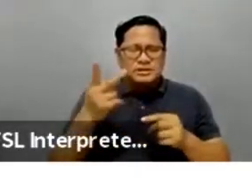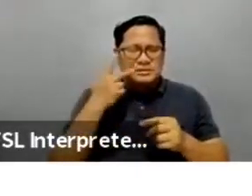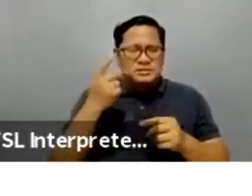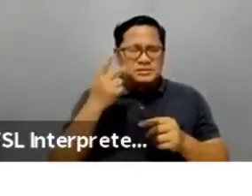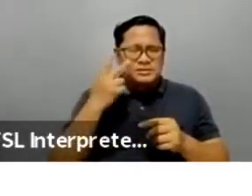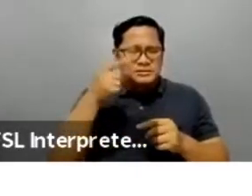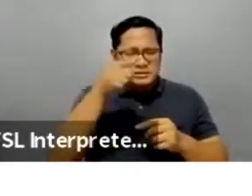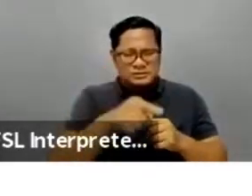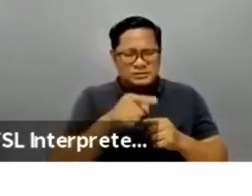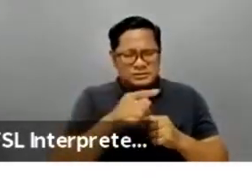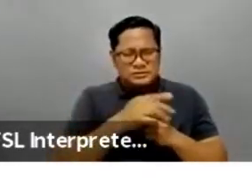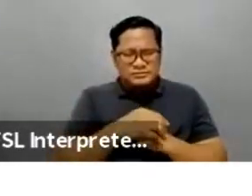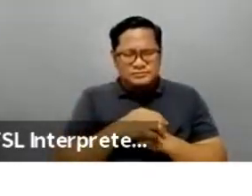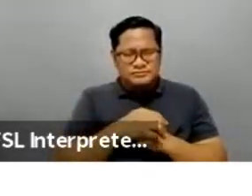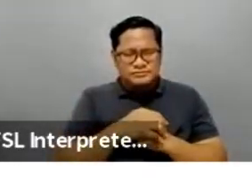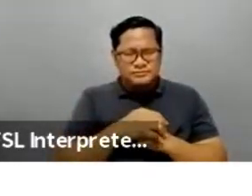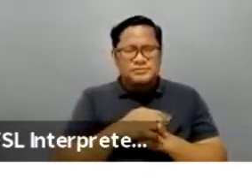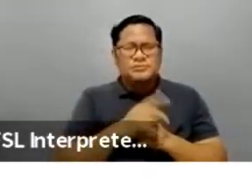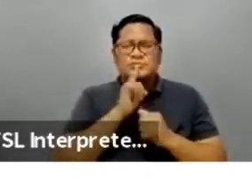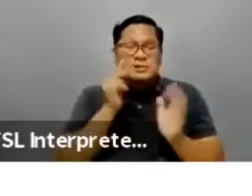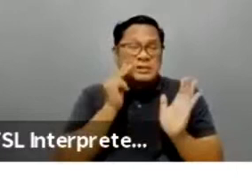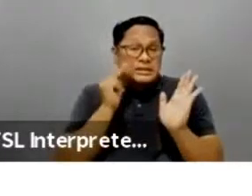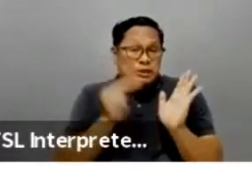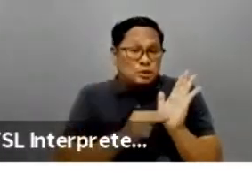Hopkins. And we know this.